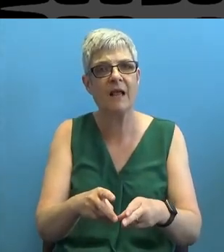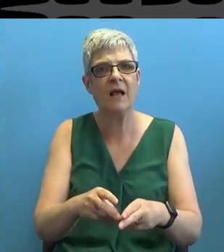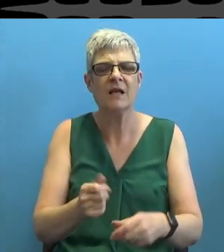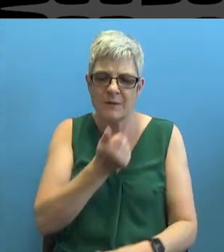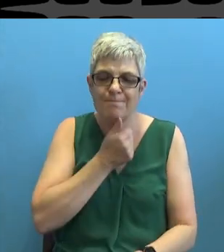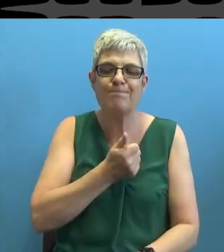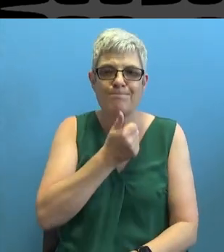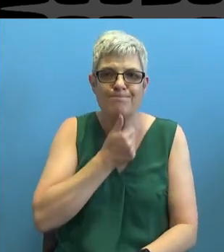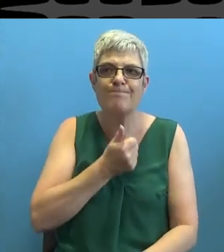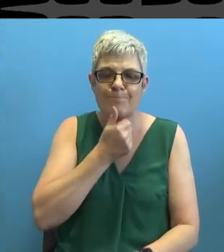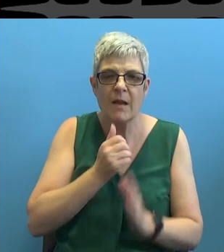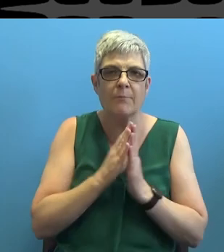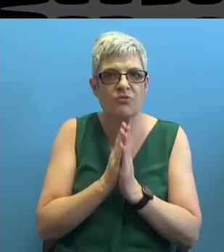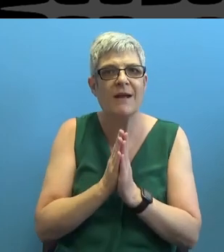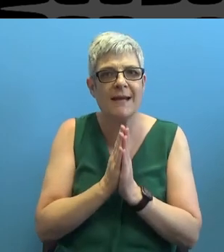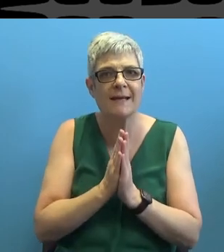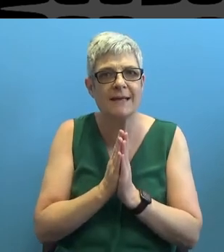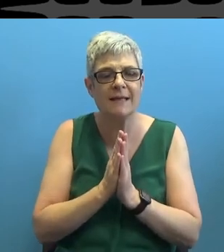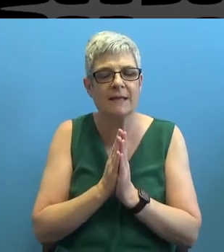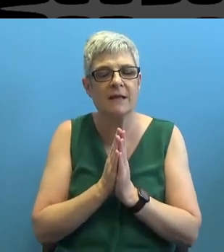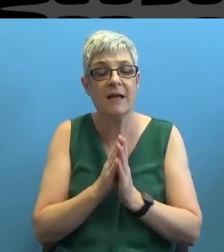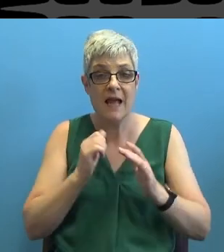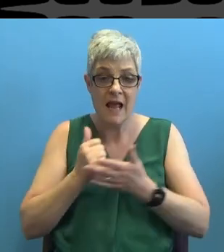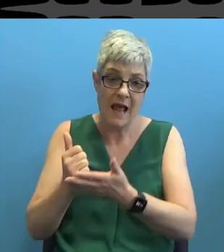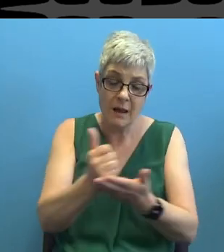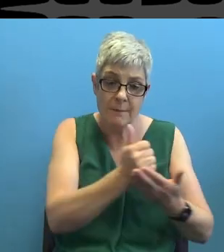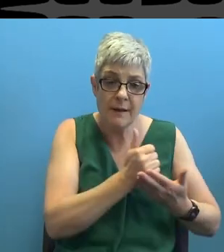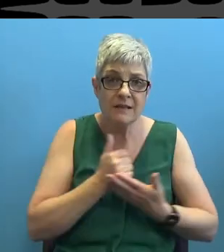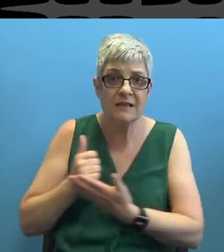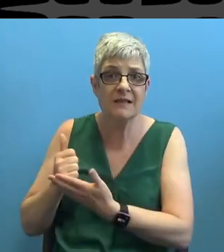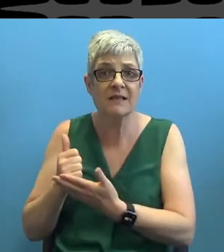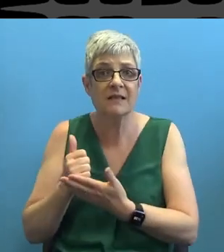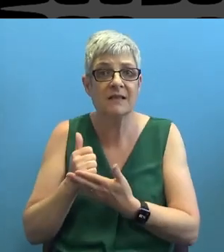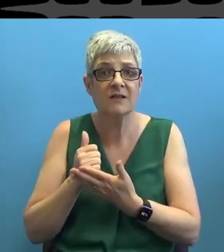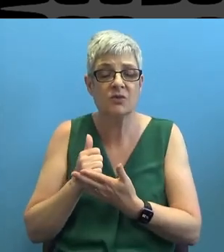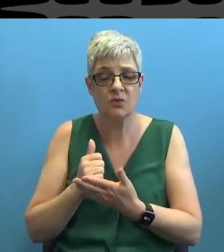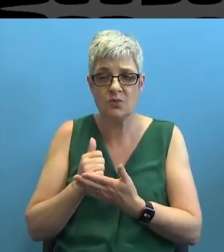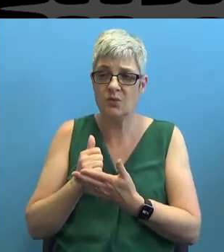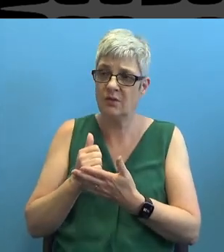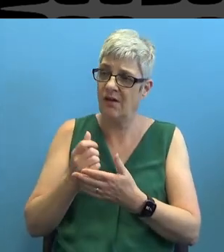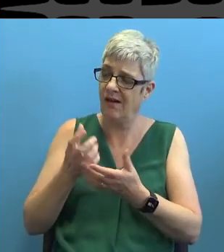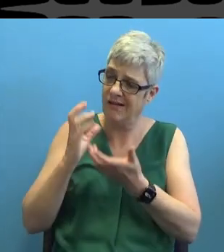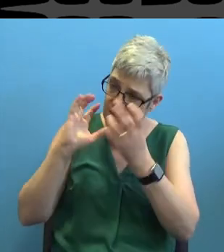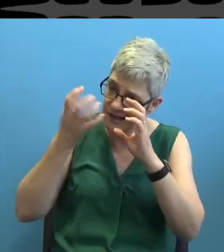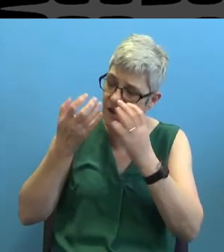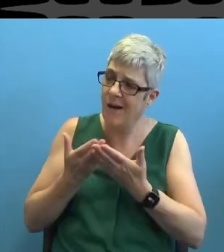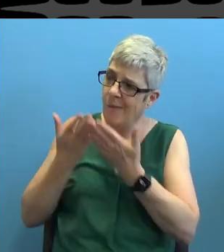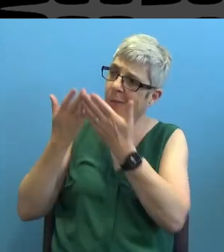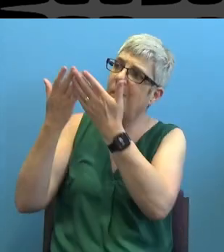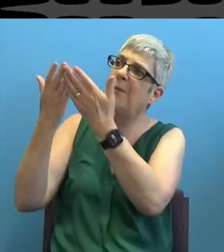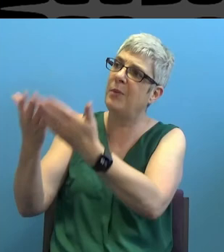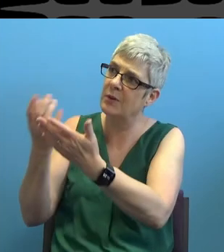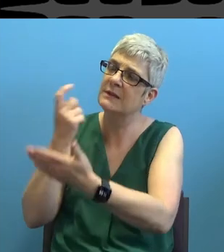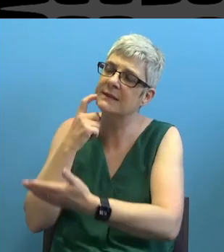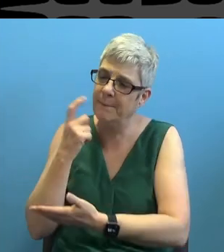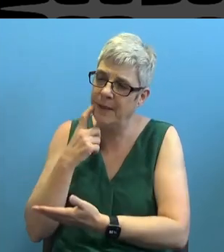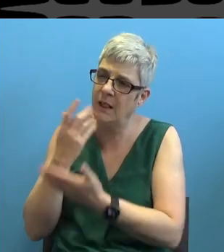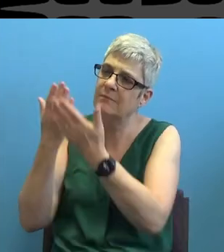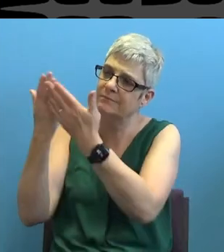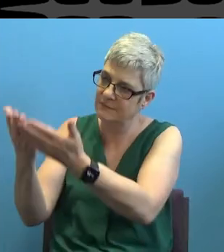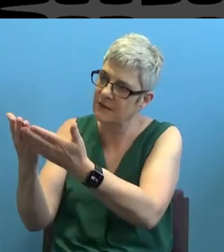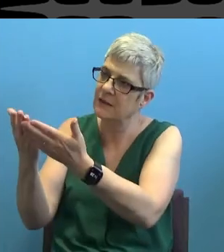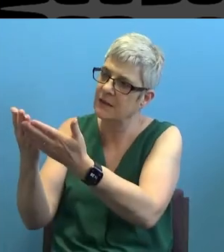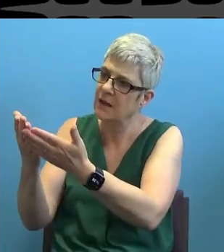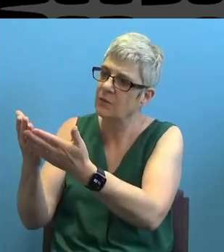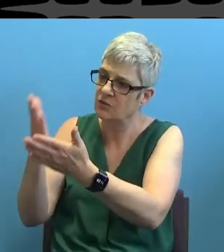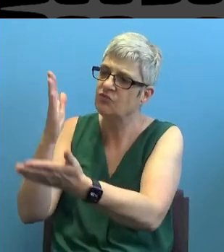As we persevere in our praying, help us to simply lay our concerns before you, leaving them with you and